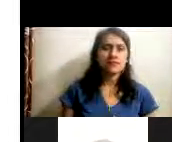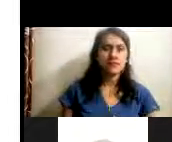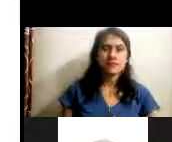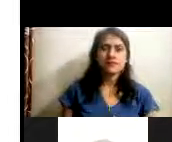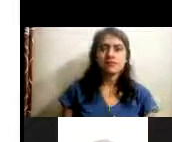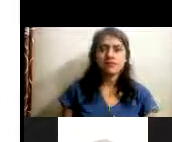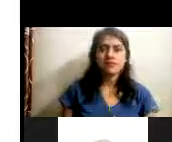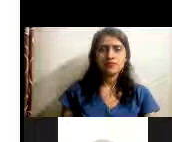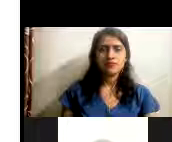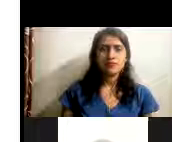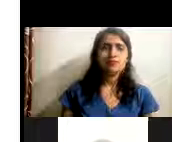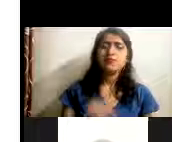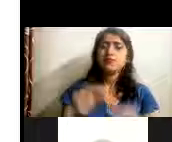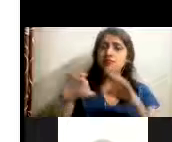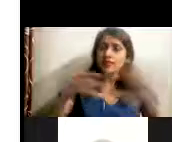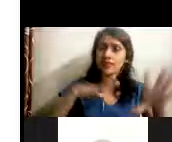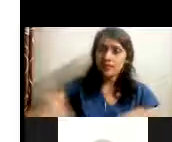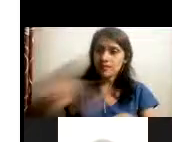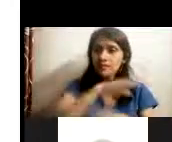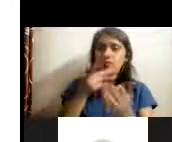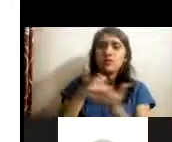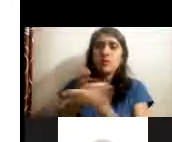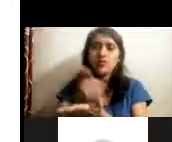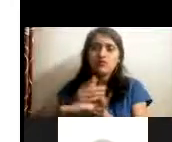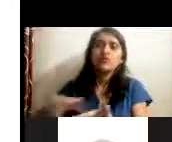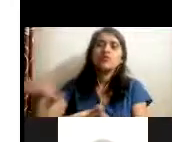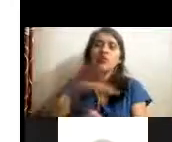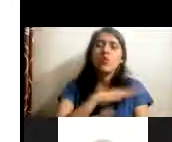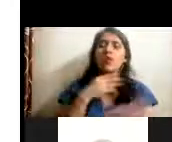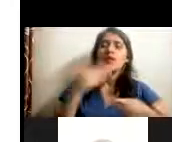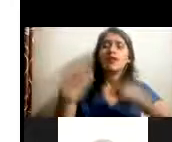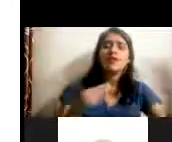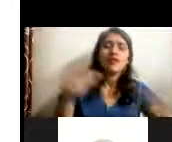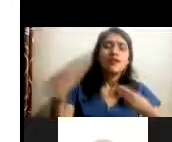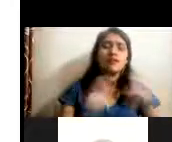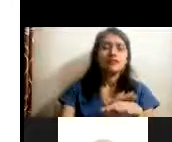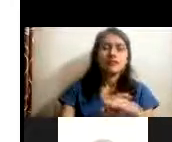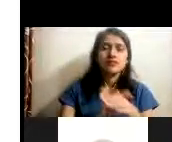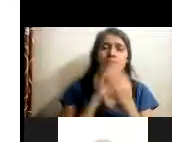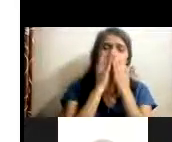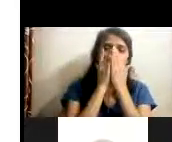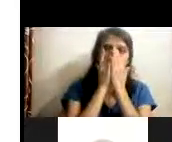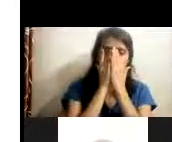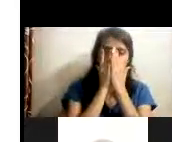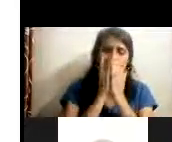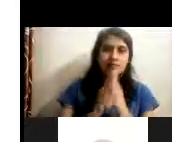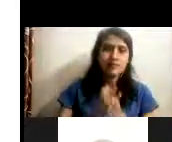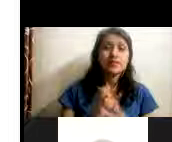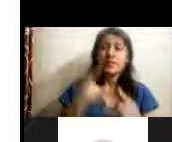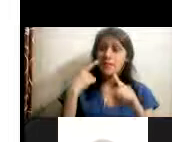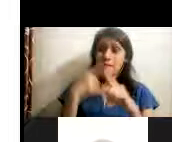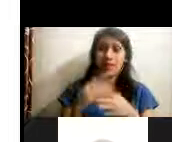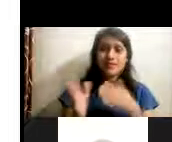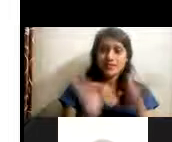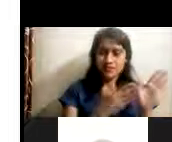areas and the urban areas. The central government is also providing services in the rural and the urban areas. And apart from that,